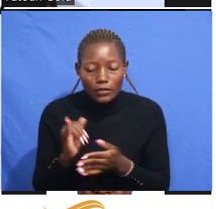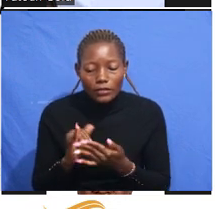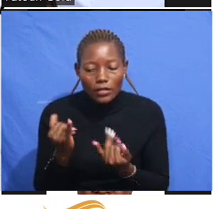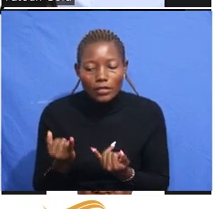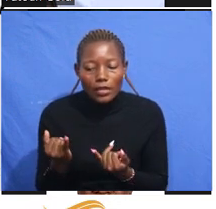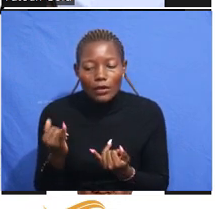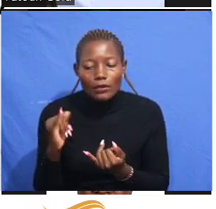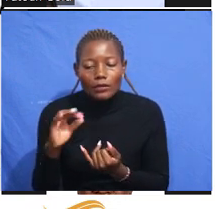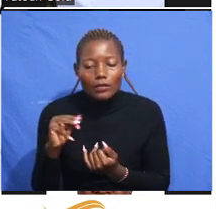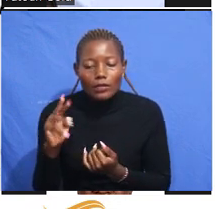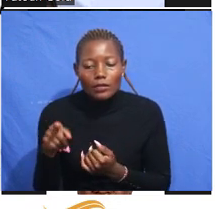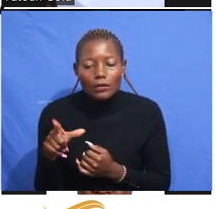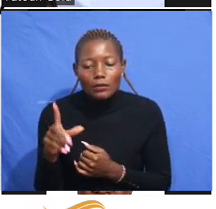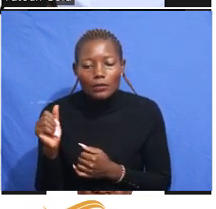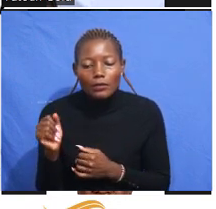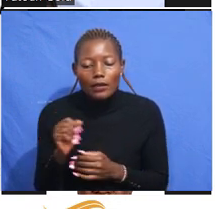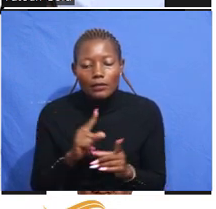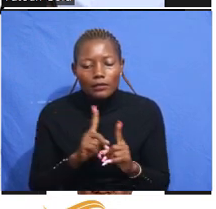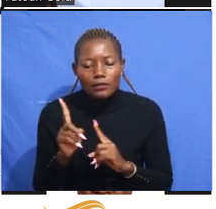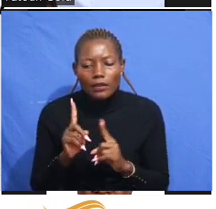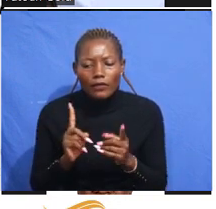travels across that space